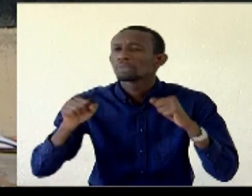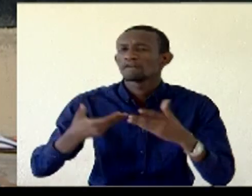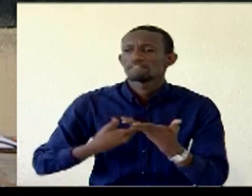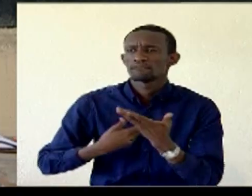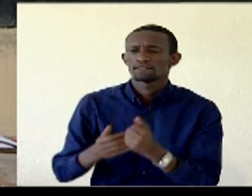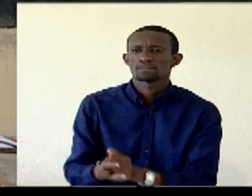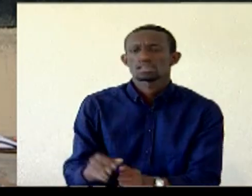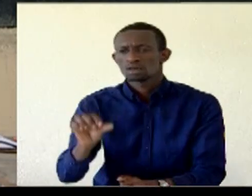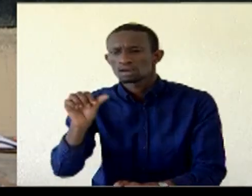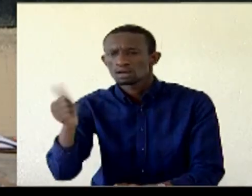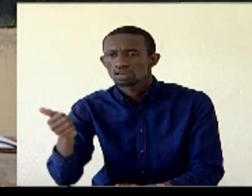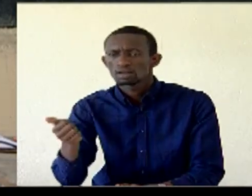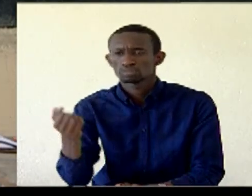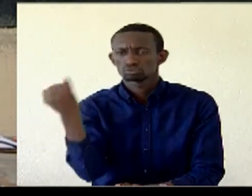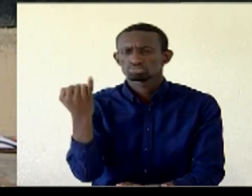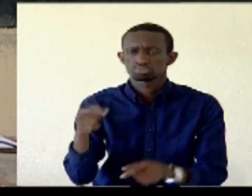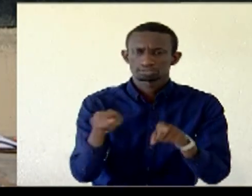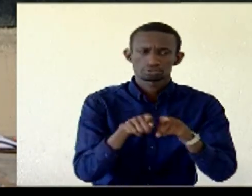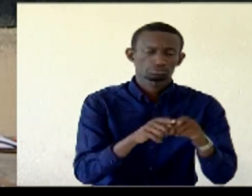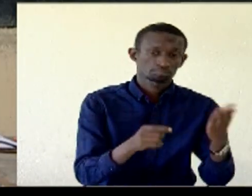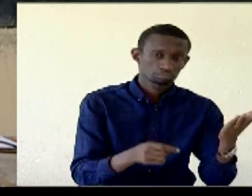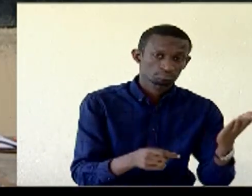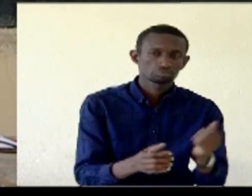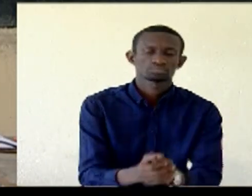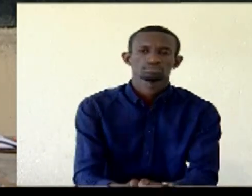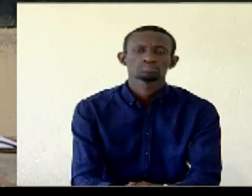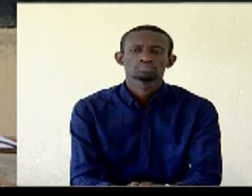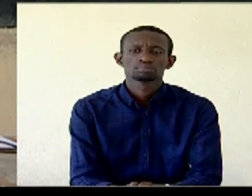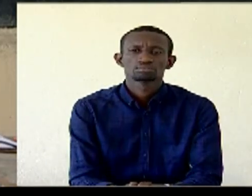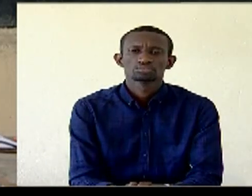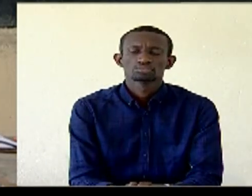another one of this form. Either you have